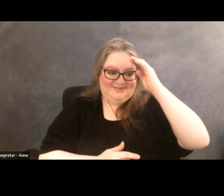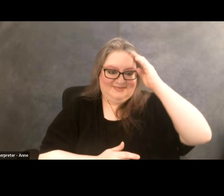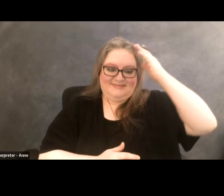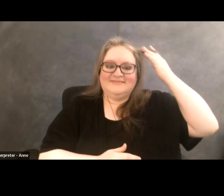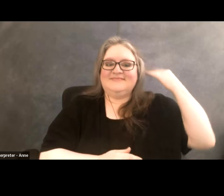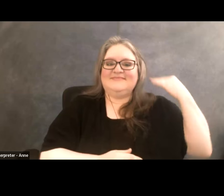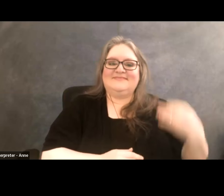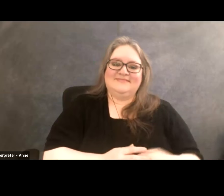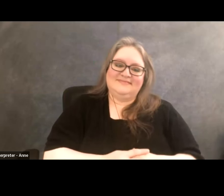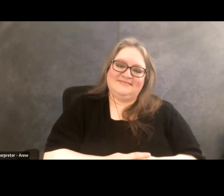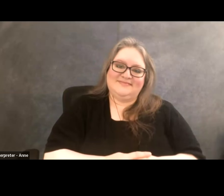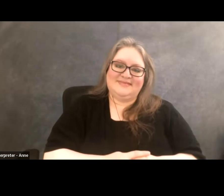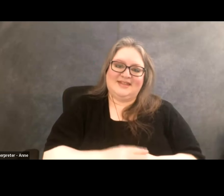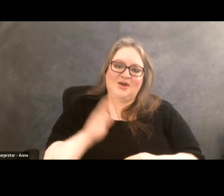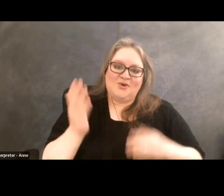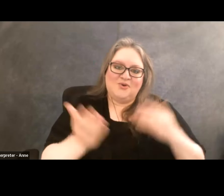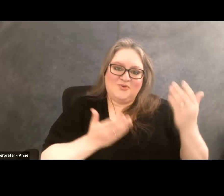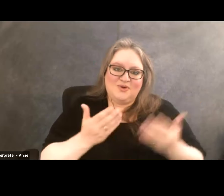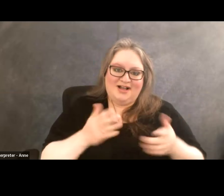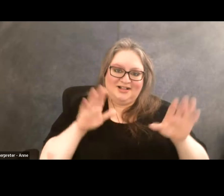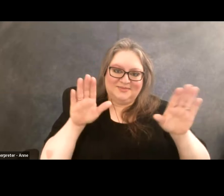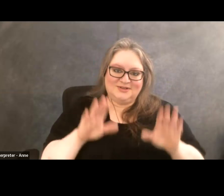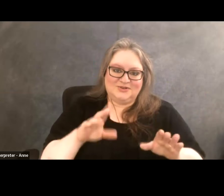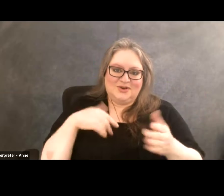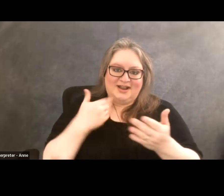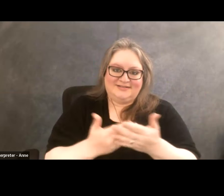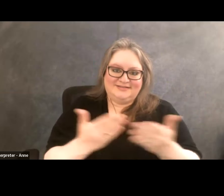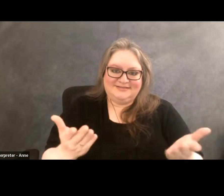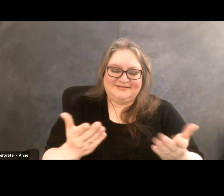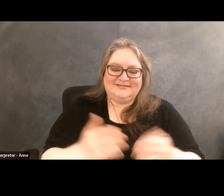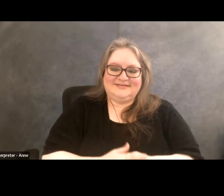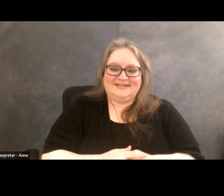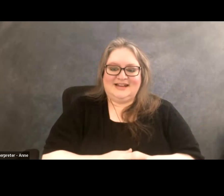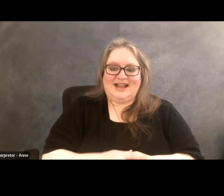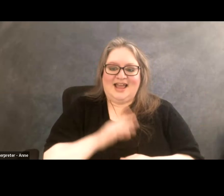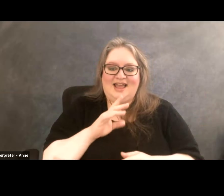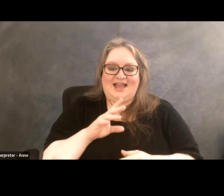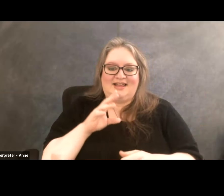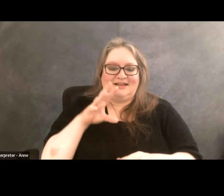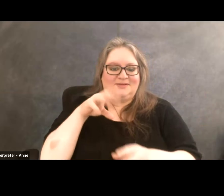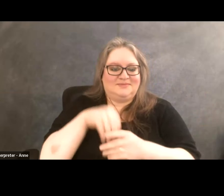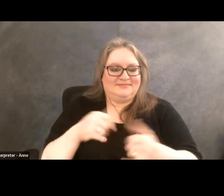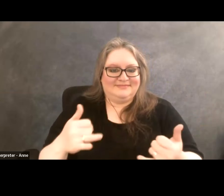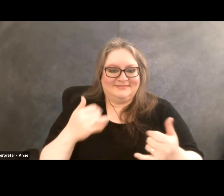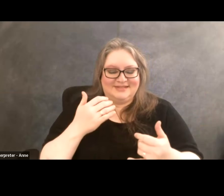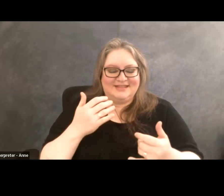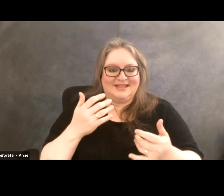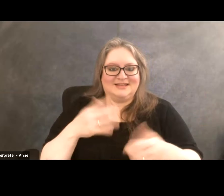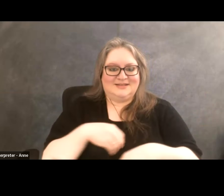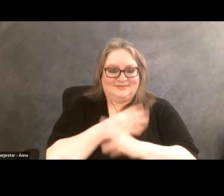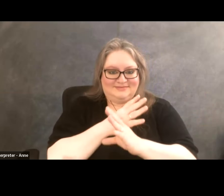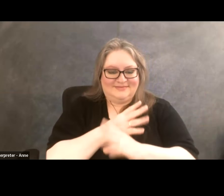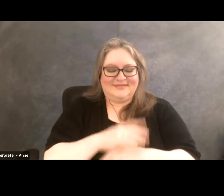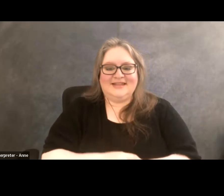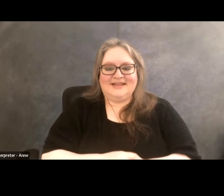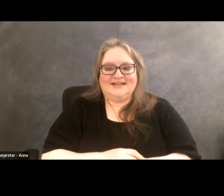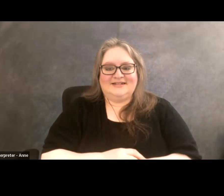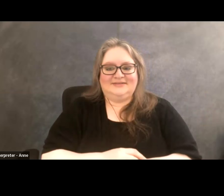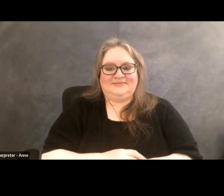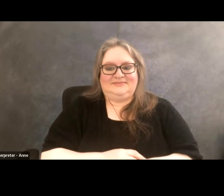Welcome, everyone. It is great to be here and to be on this particular call. I am coming